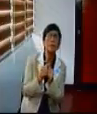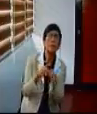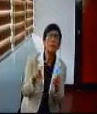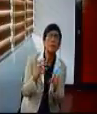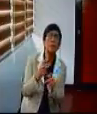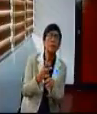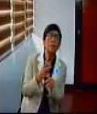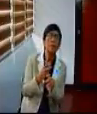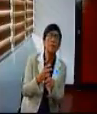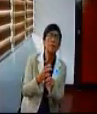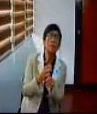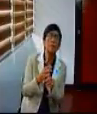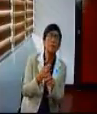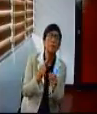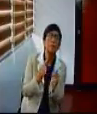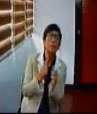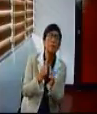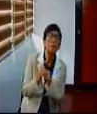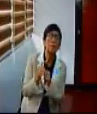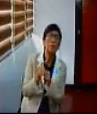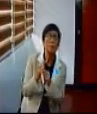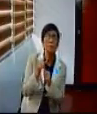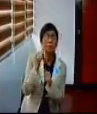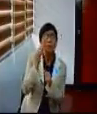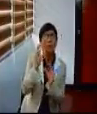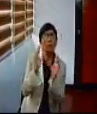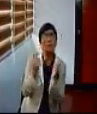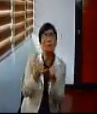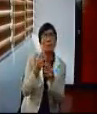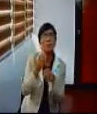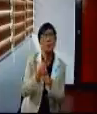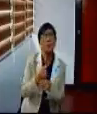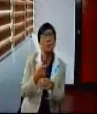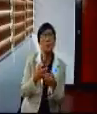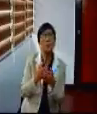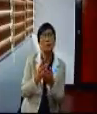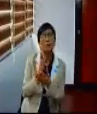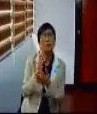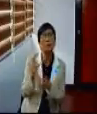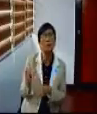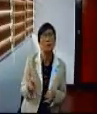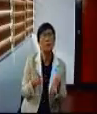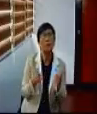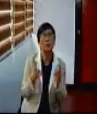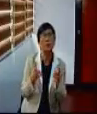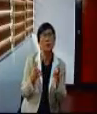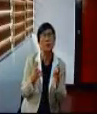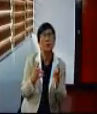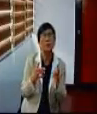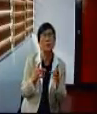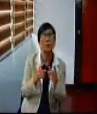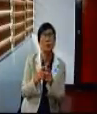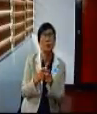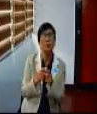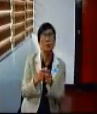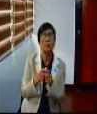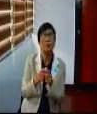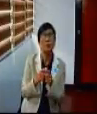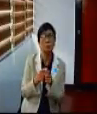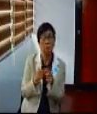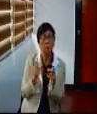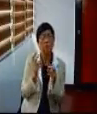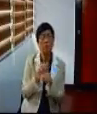always ask the company to redress it or get the right cause or tortfeasor to remedy